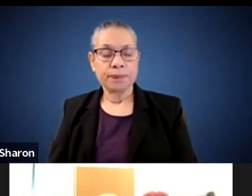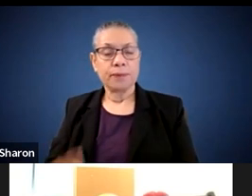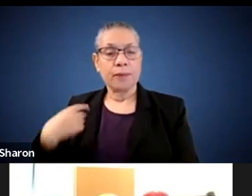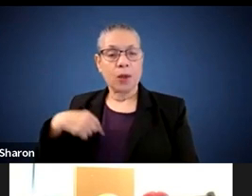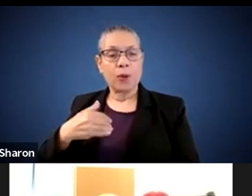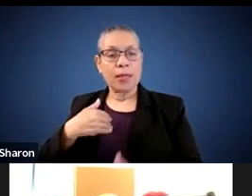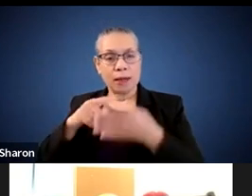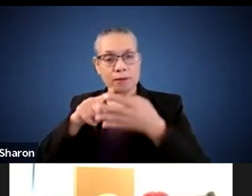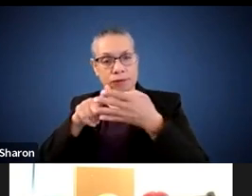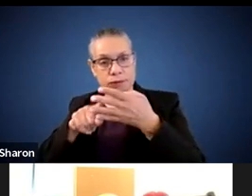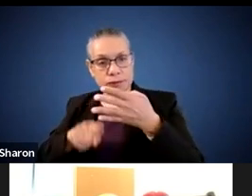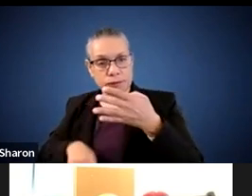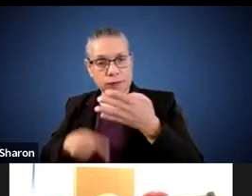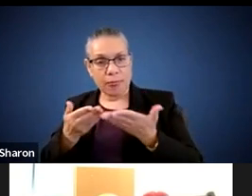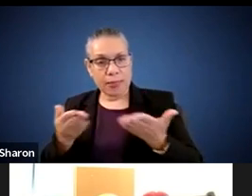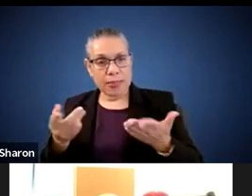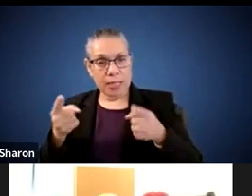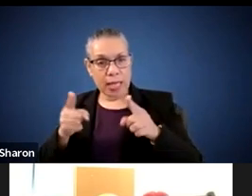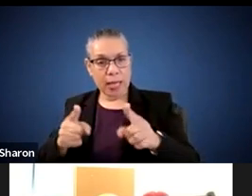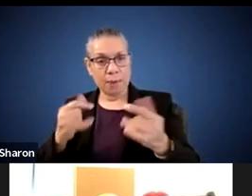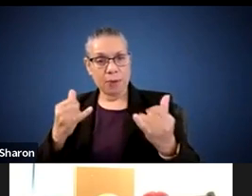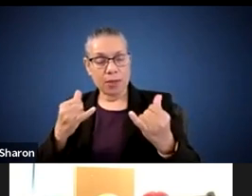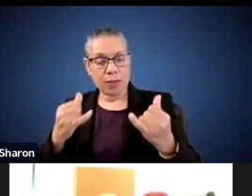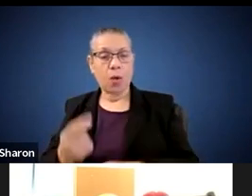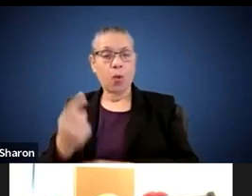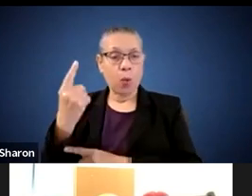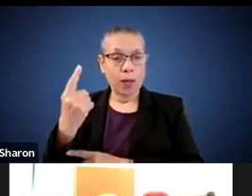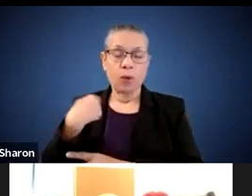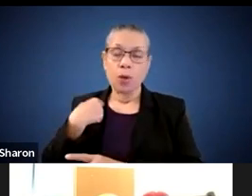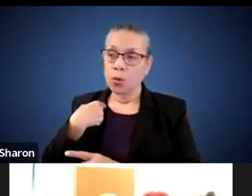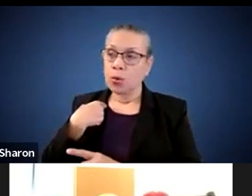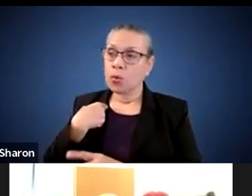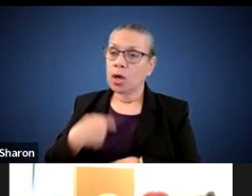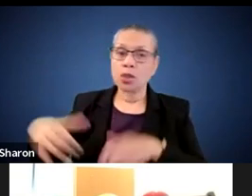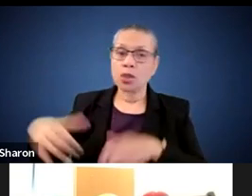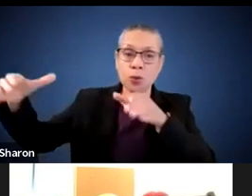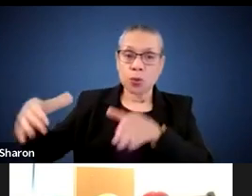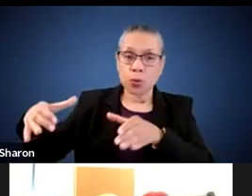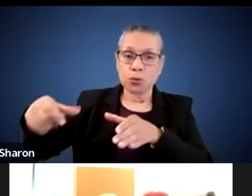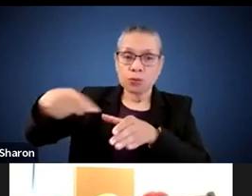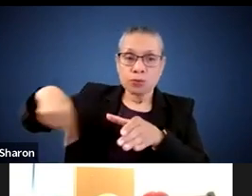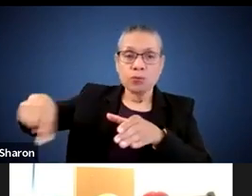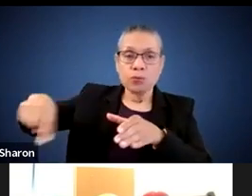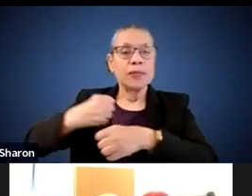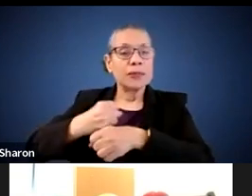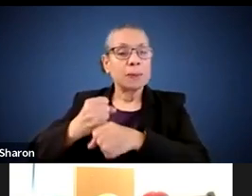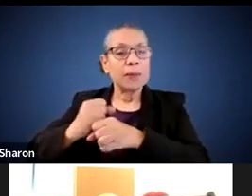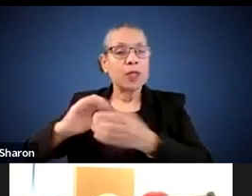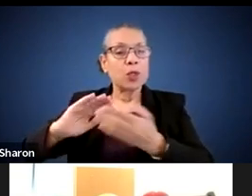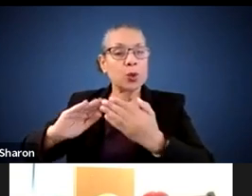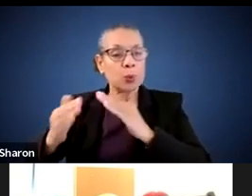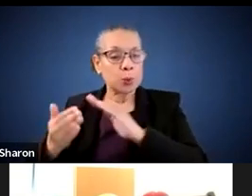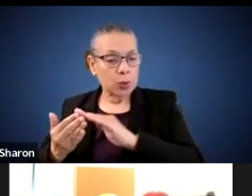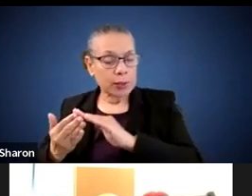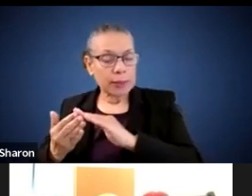efforts underway one of the things that we do is try to bring people together to build community um and so when we look at